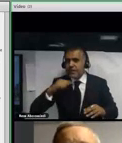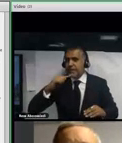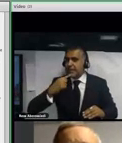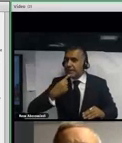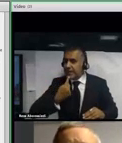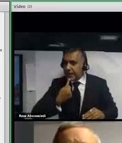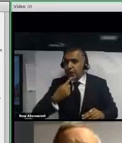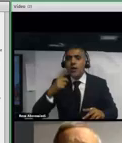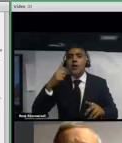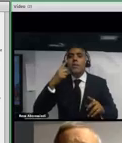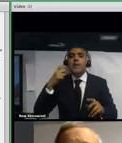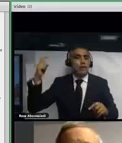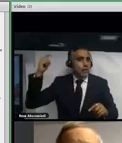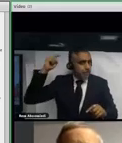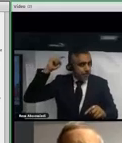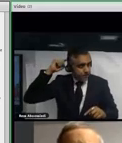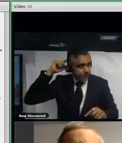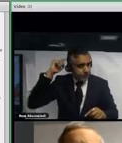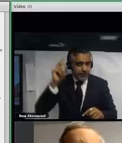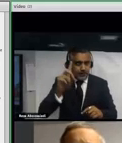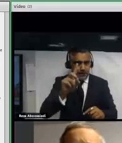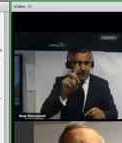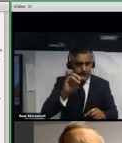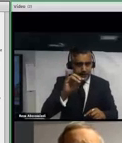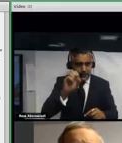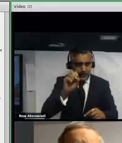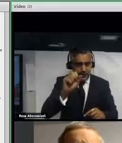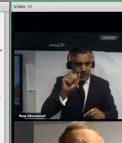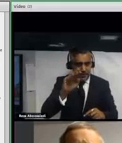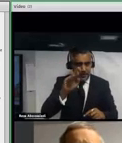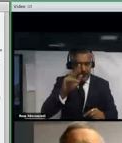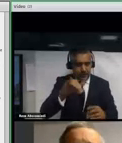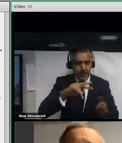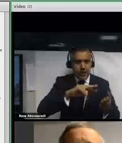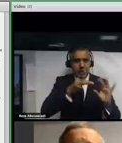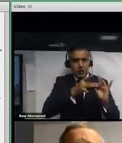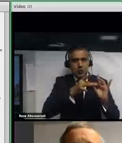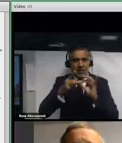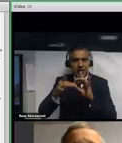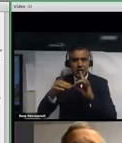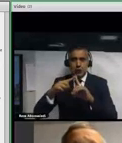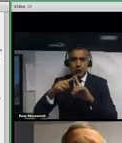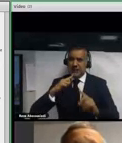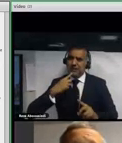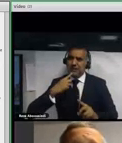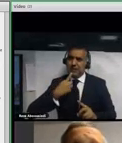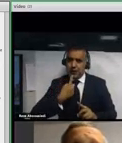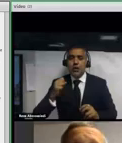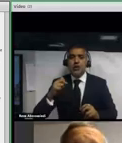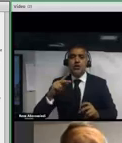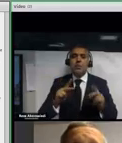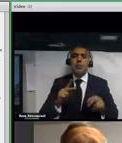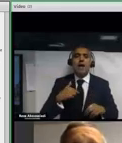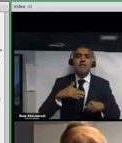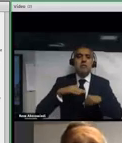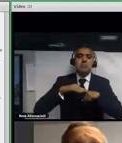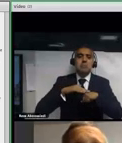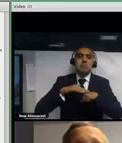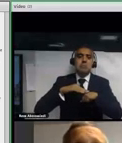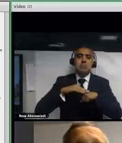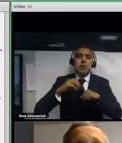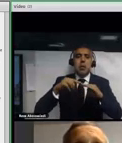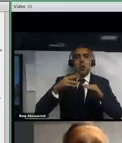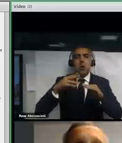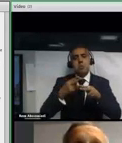the word disability in their minds conjures up something, extremely severe, extremely limiting. So people with more mild and moderate